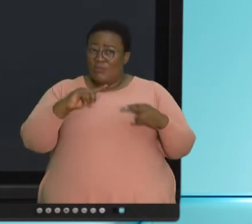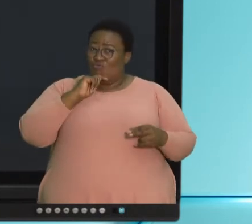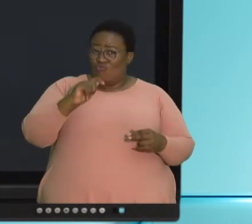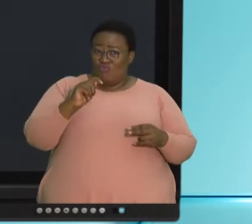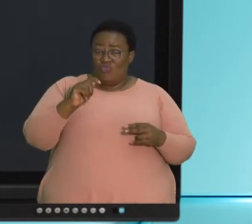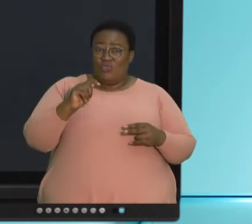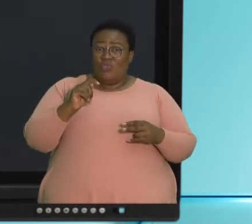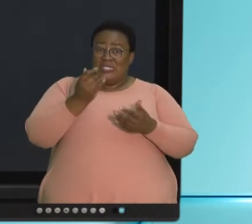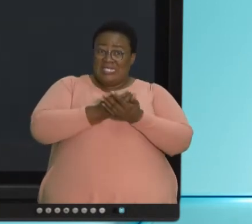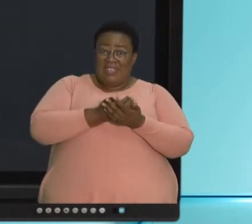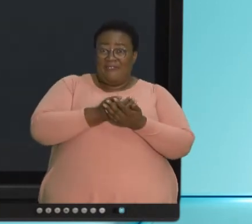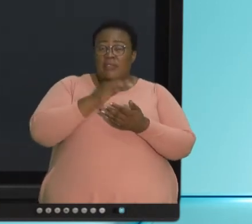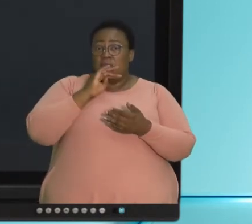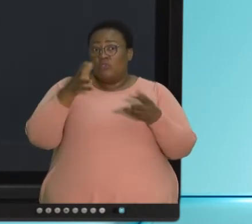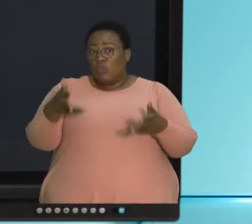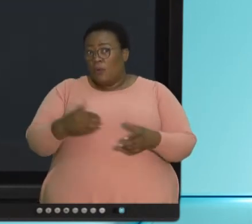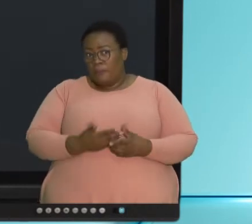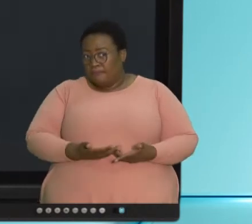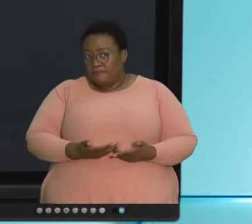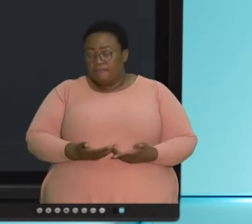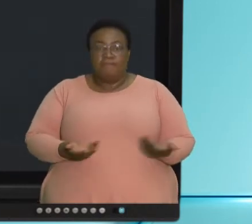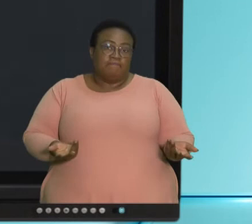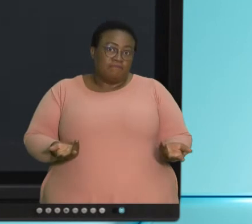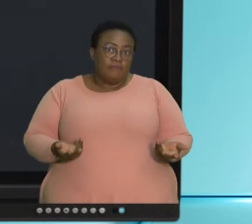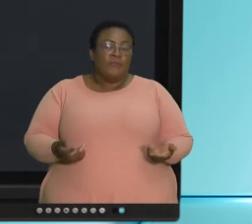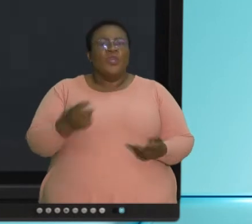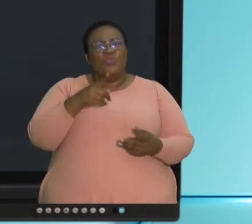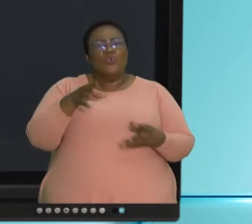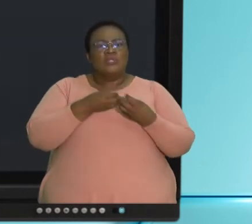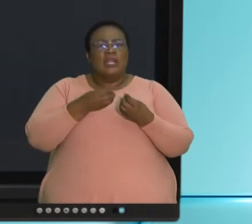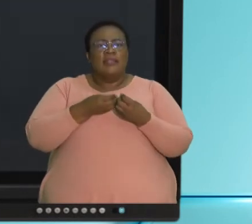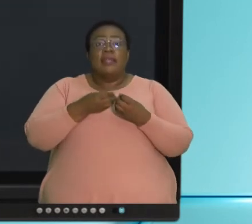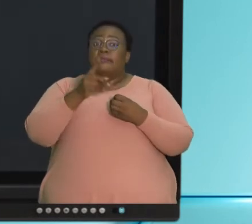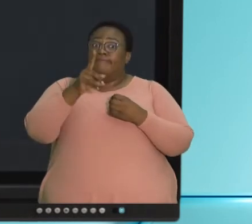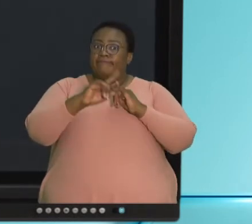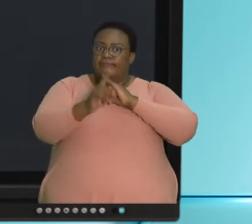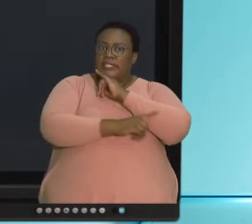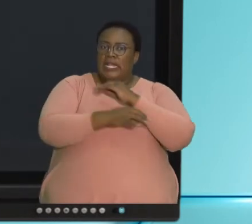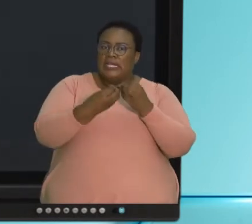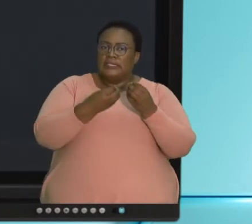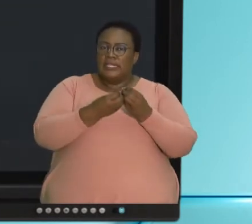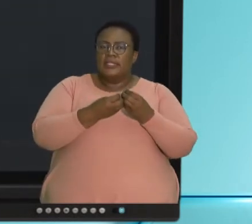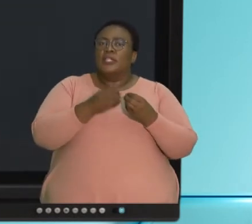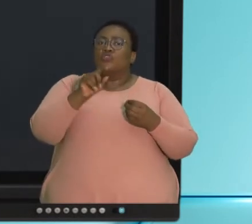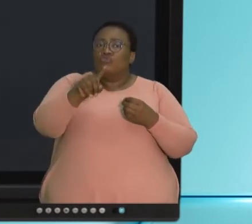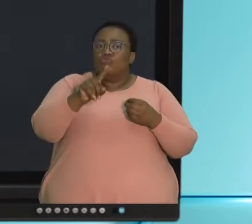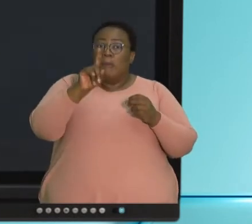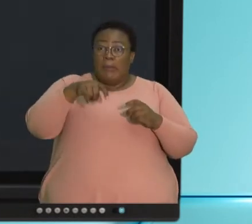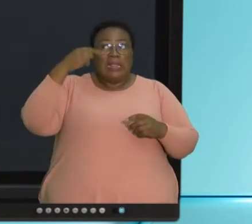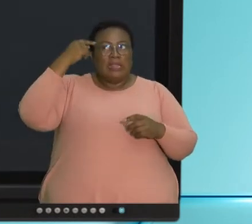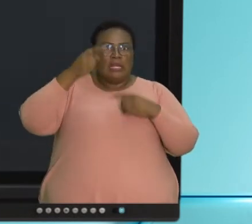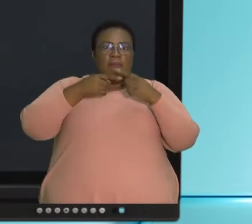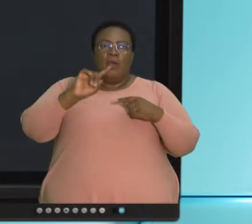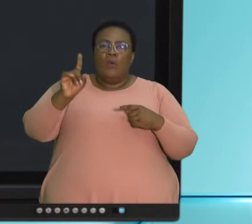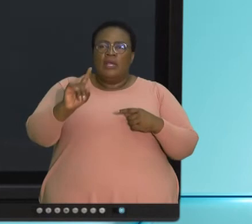it means to have money? Those are the things that you need. And also the last thing now that you really, really need to think about